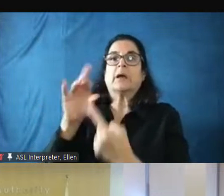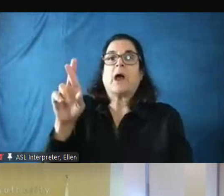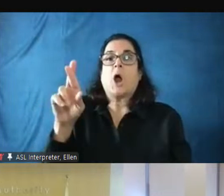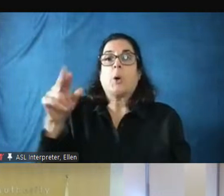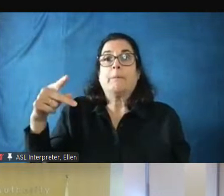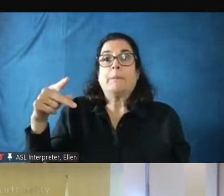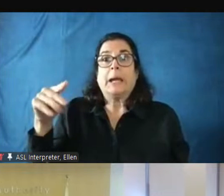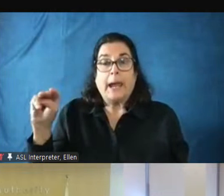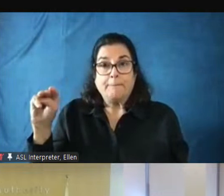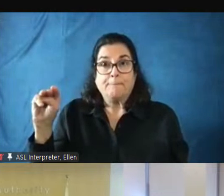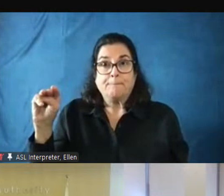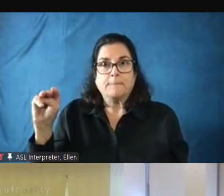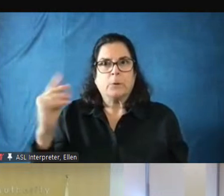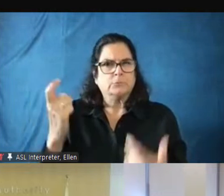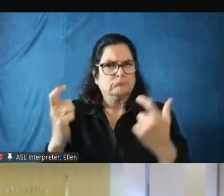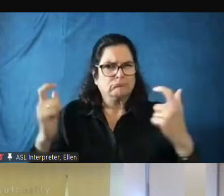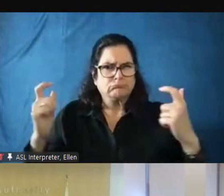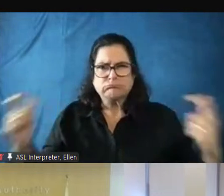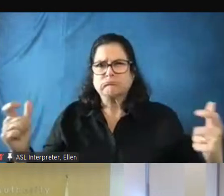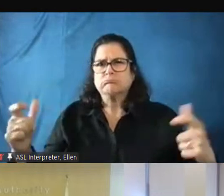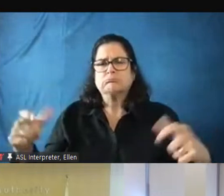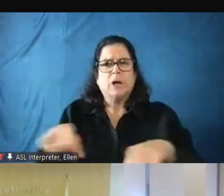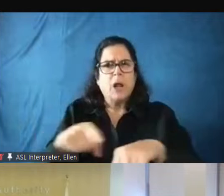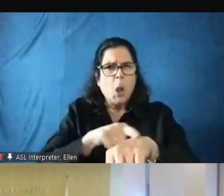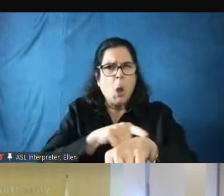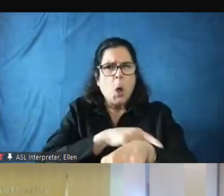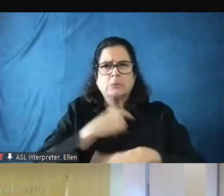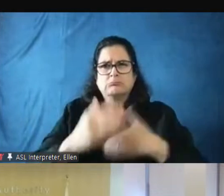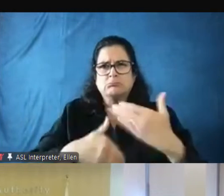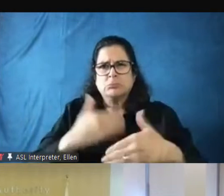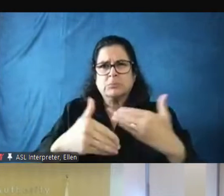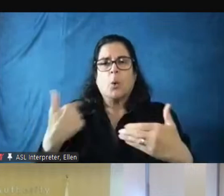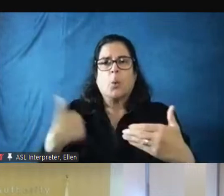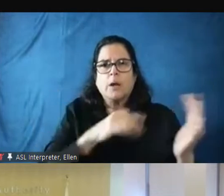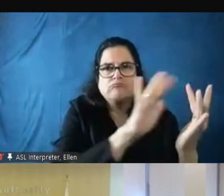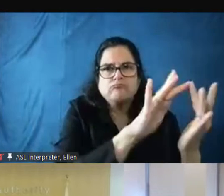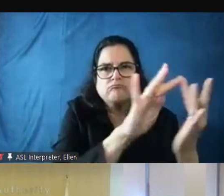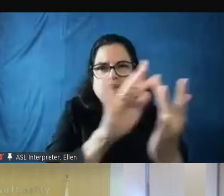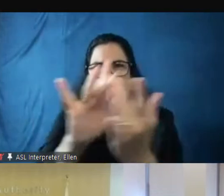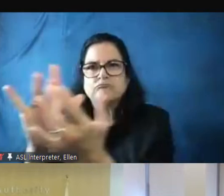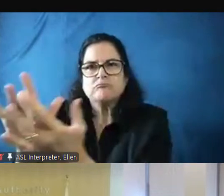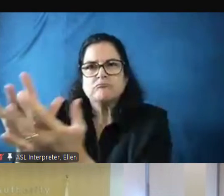length of it, we were able to do a lot of outreach and make sure that any DVE that was interested